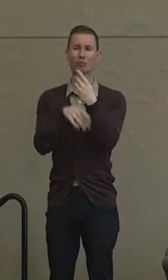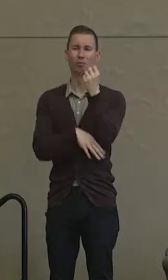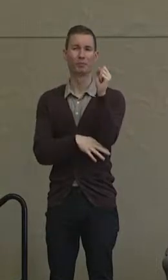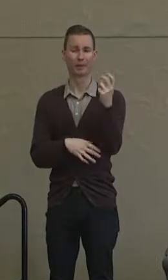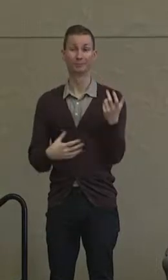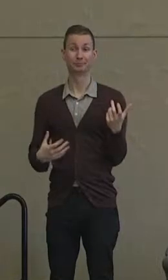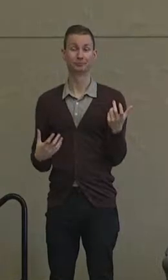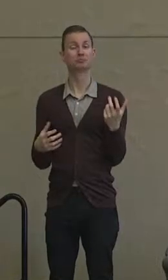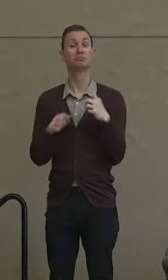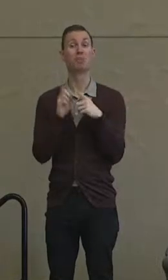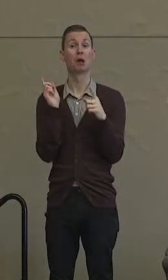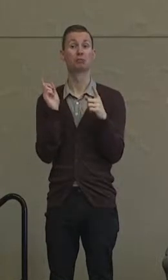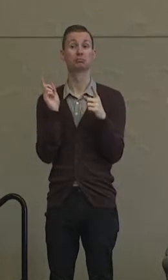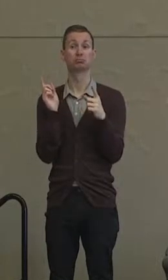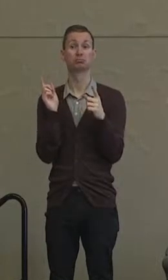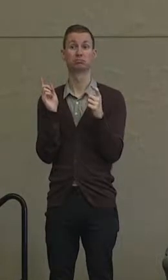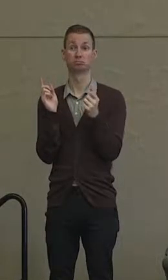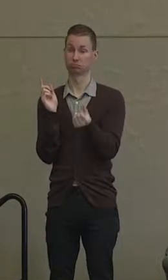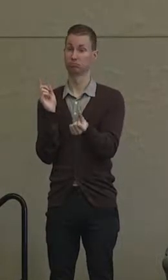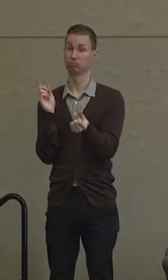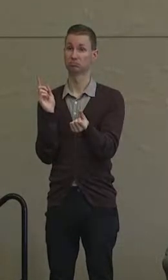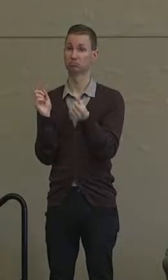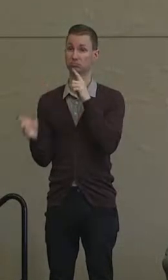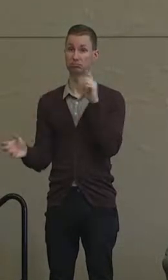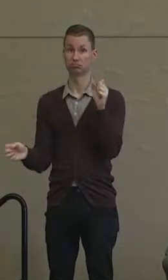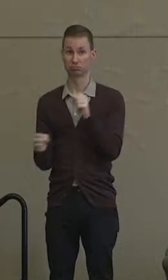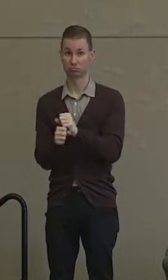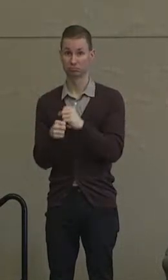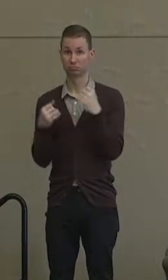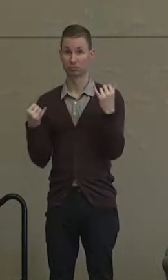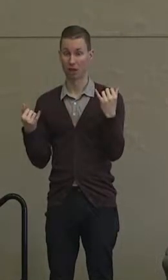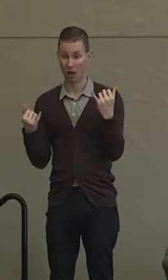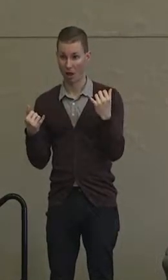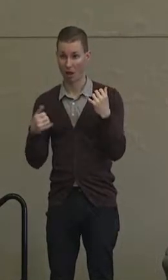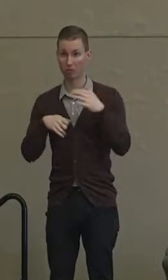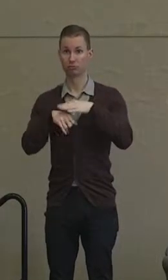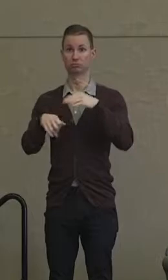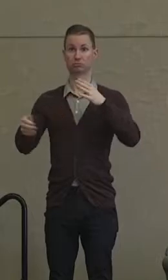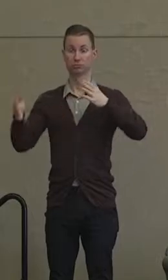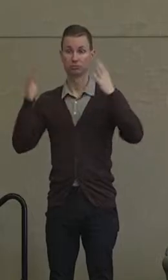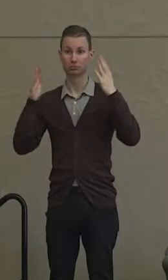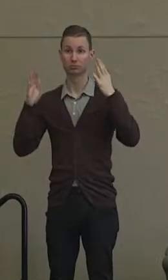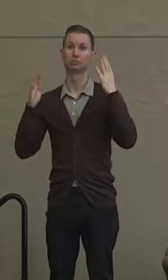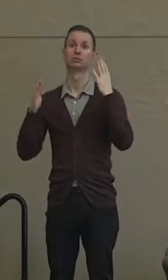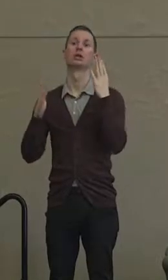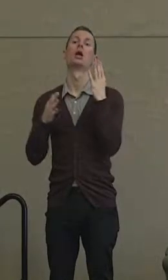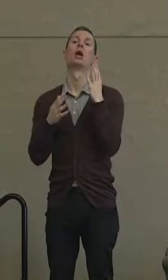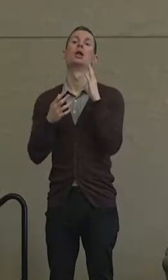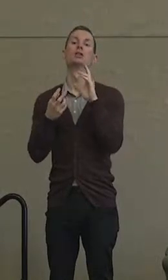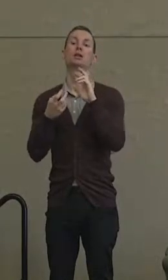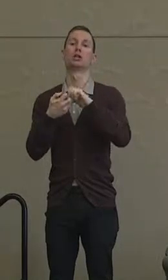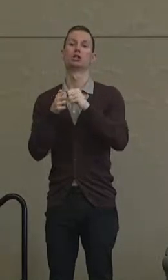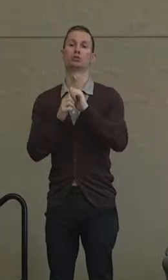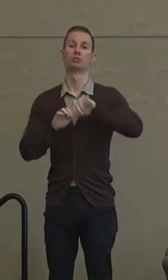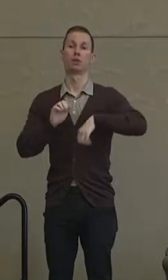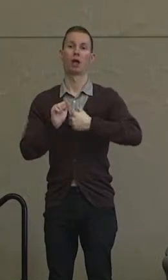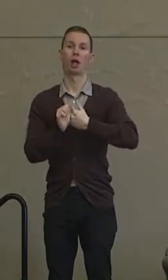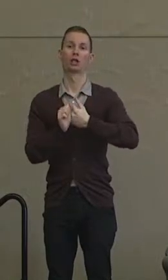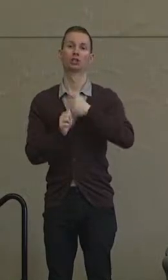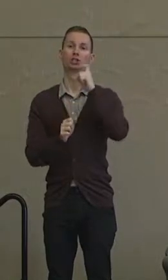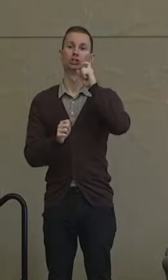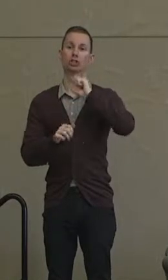is it? But it has indeed called attention to the issues of gender-based violence, particularly sexual